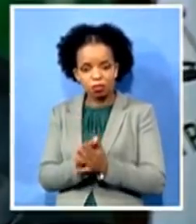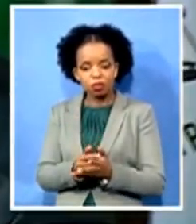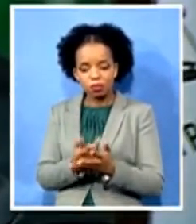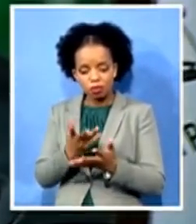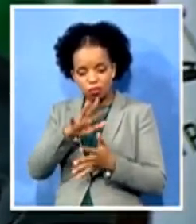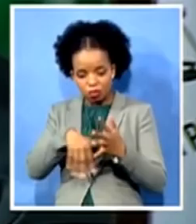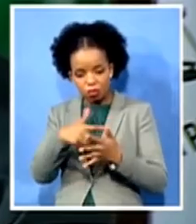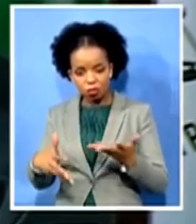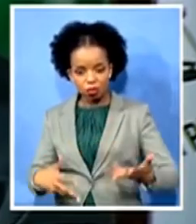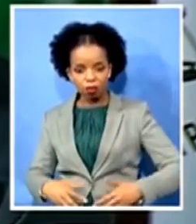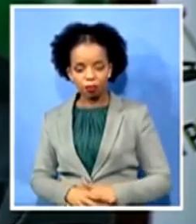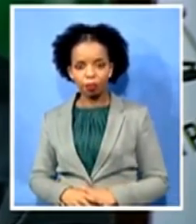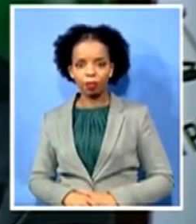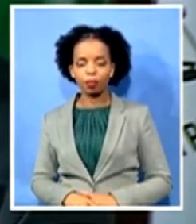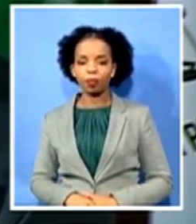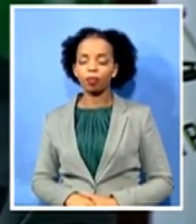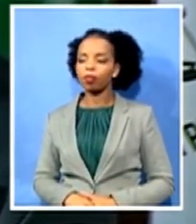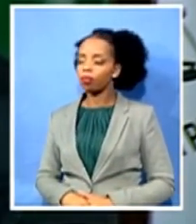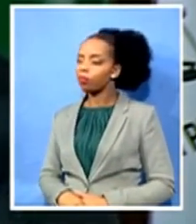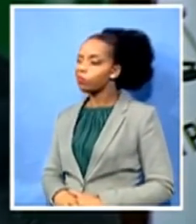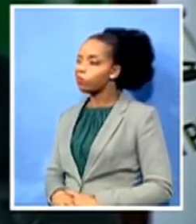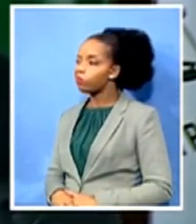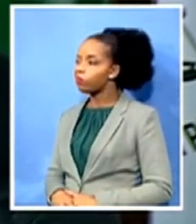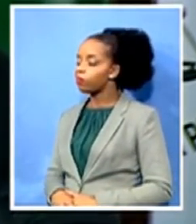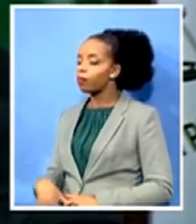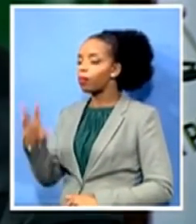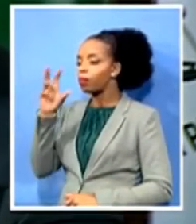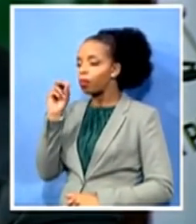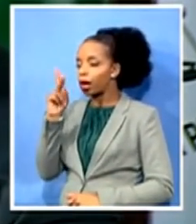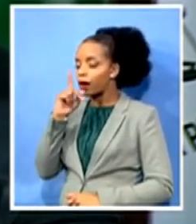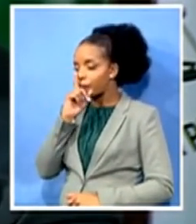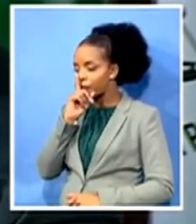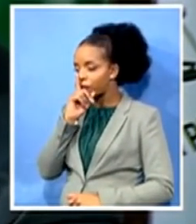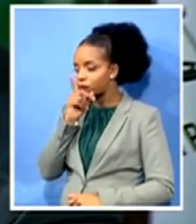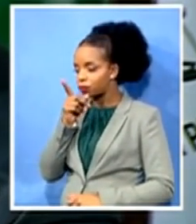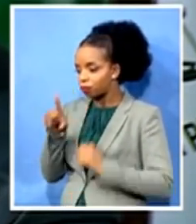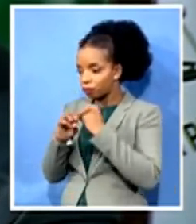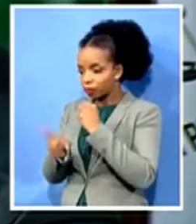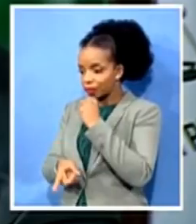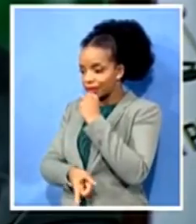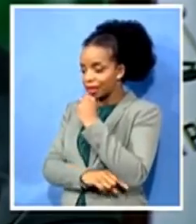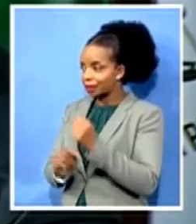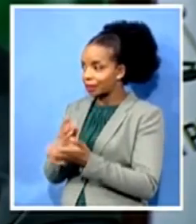Okay. I thought that last part you were going to say within